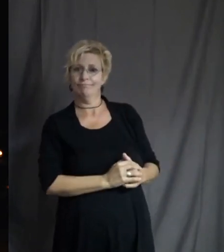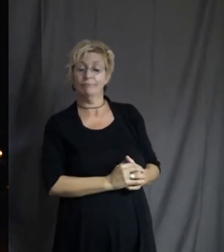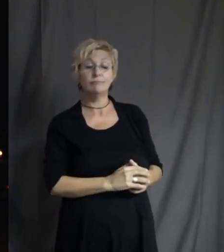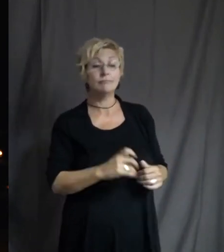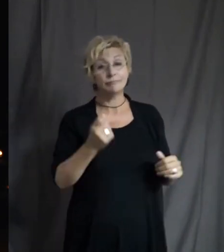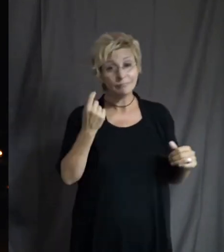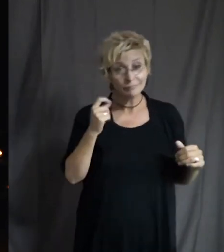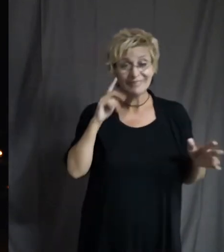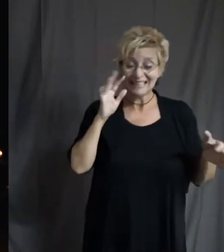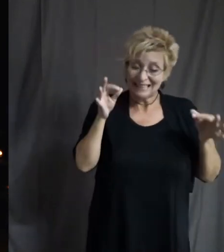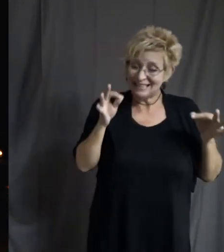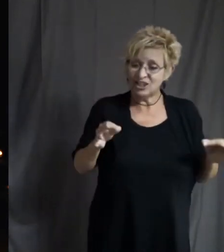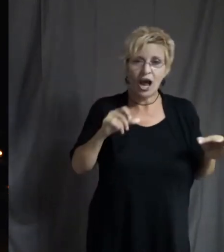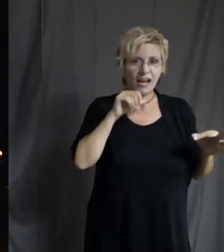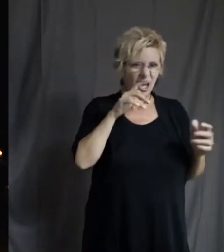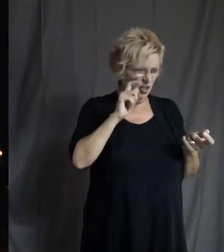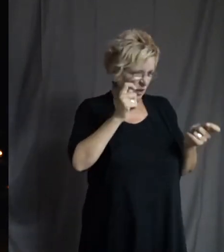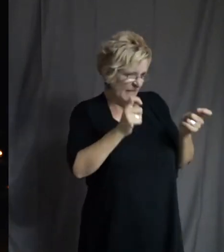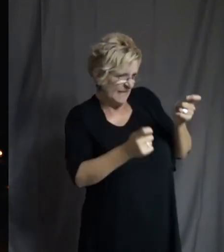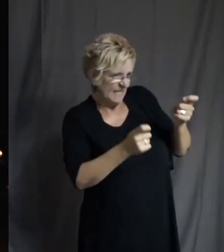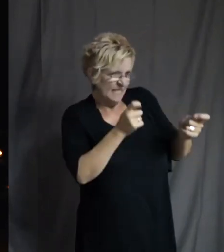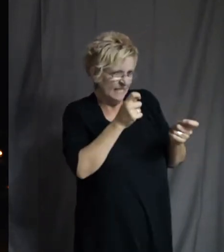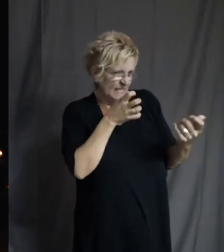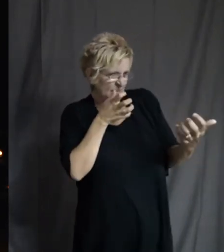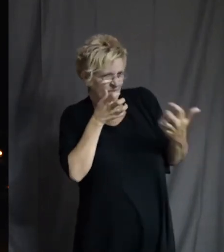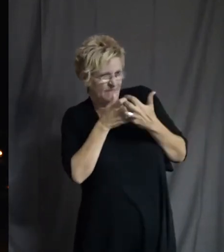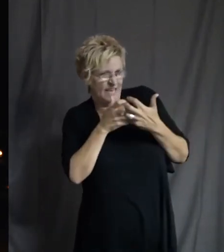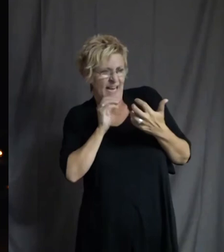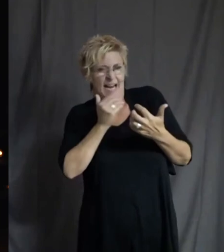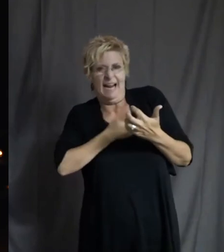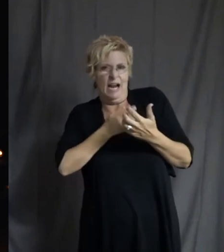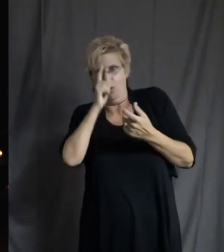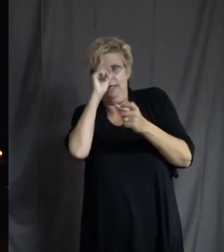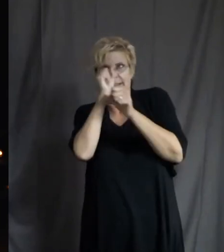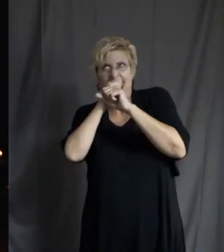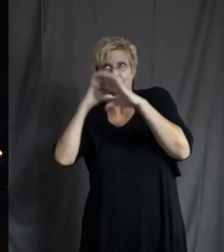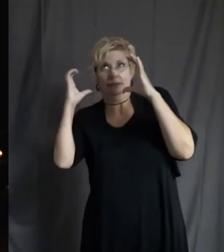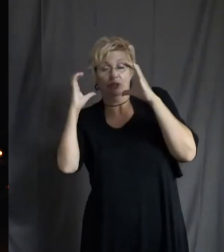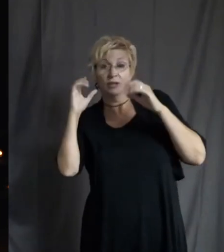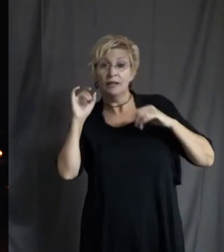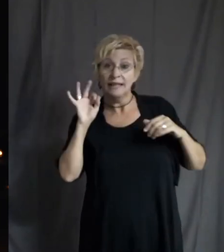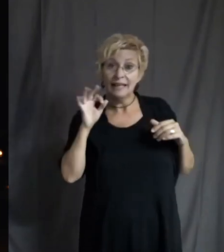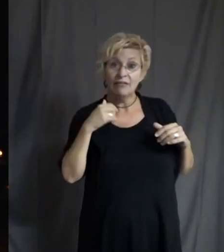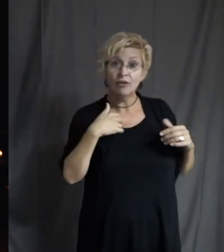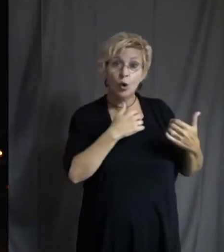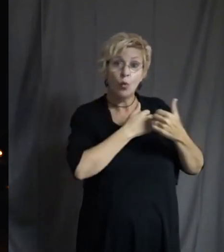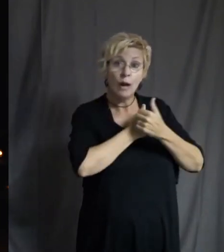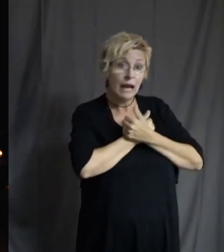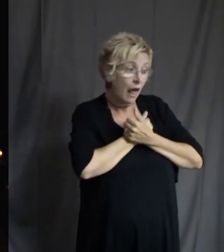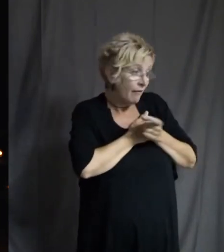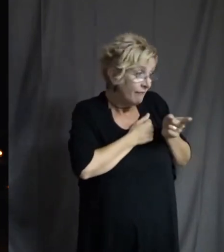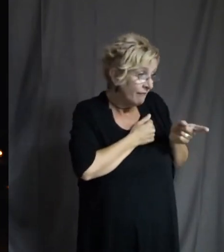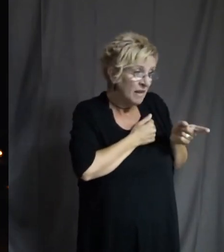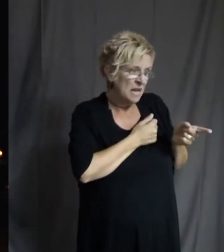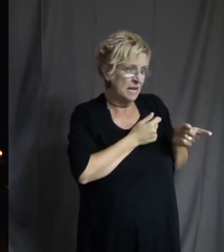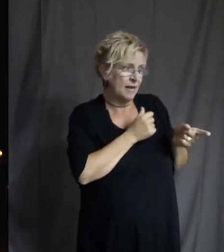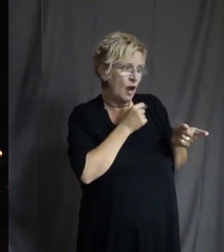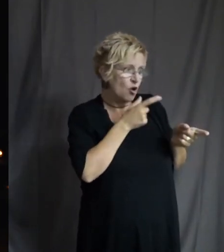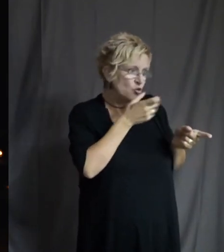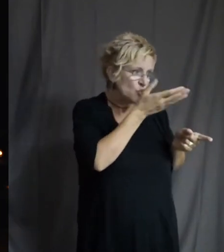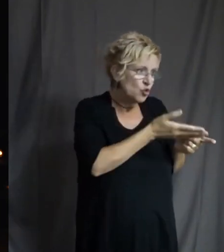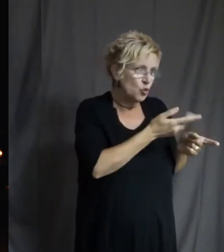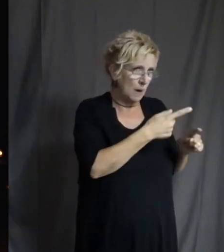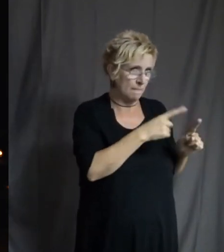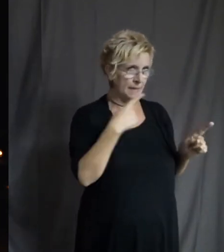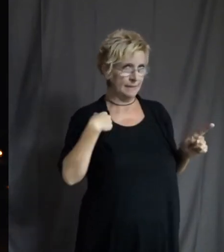The resolution not to twist them to fit our own image. If in loving them we do not love what they are, but only their